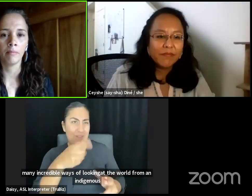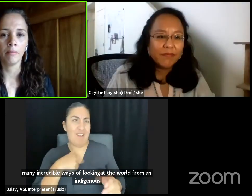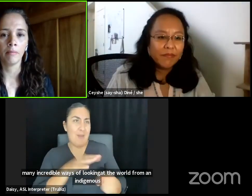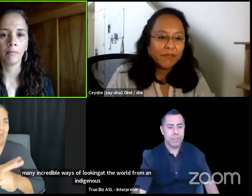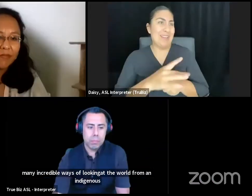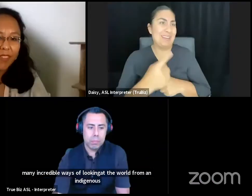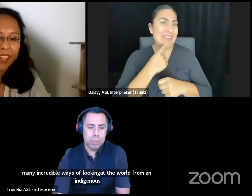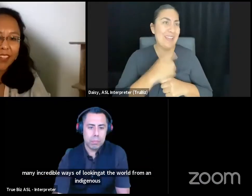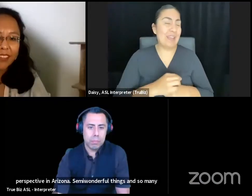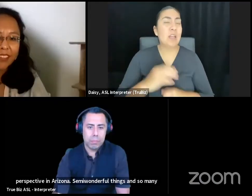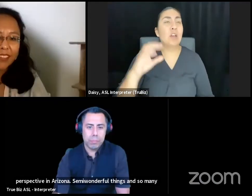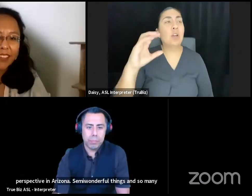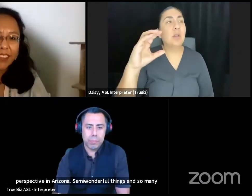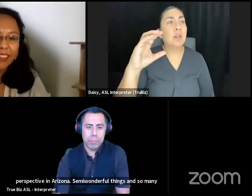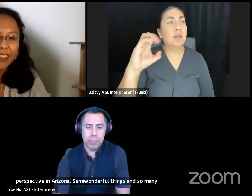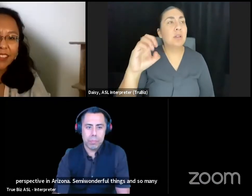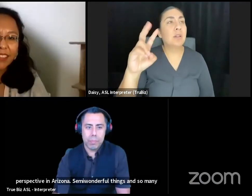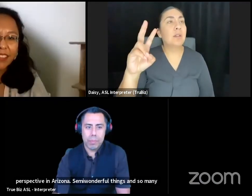it.